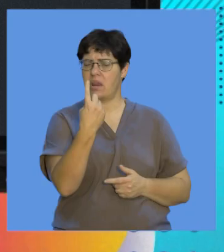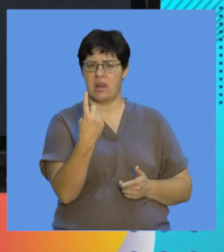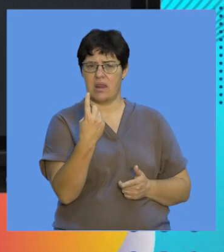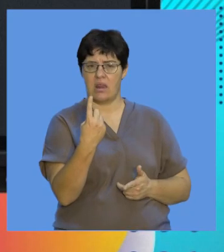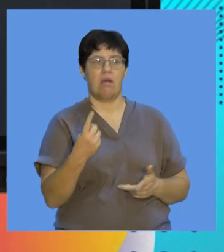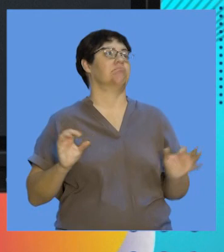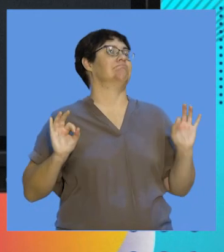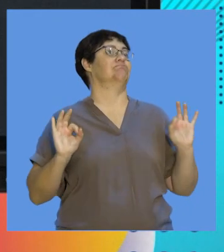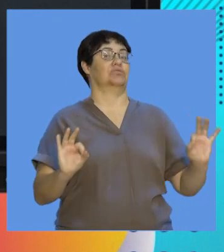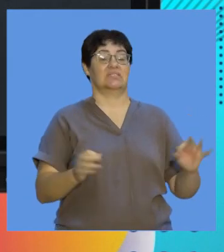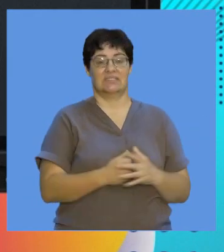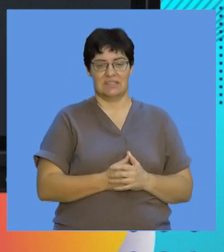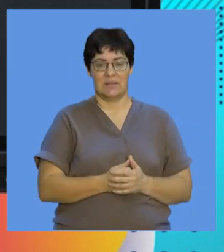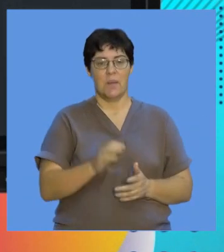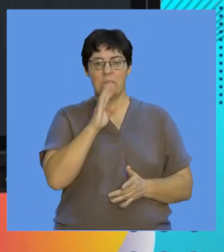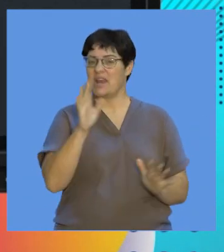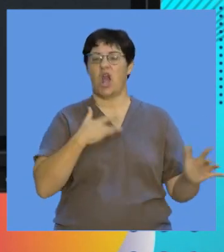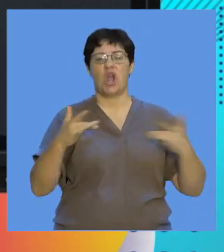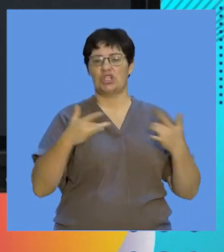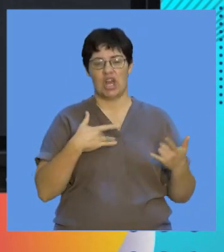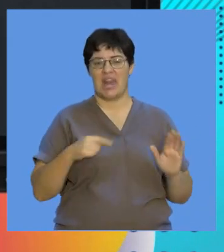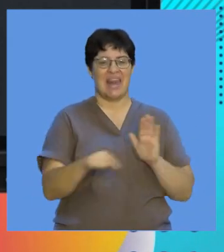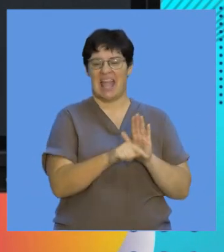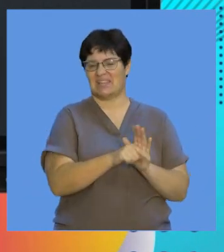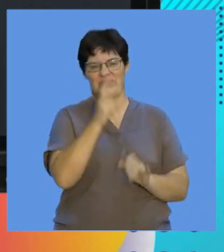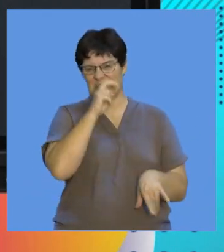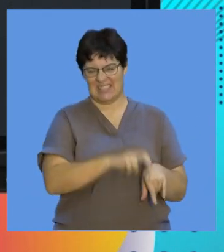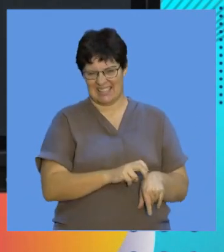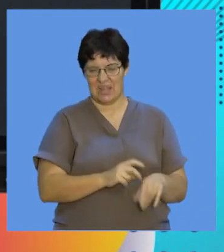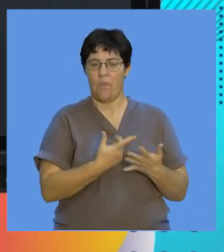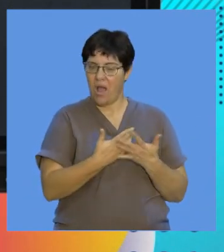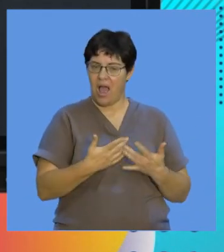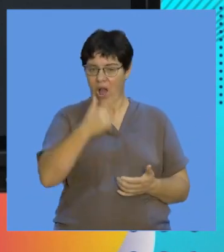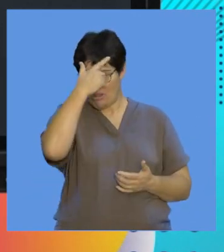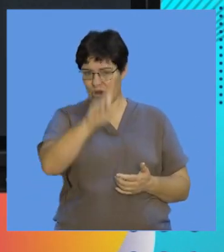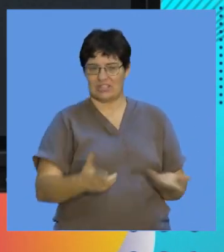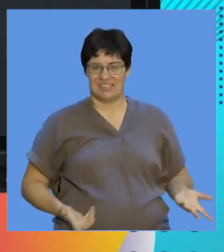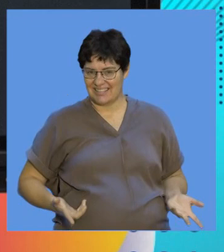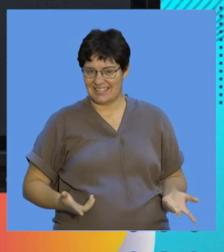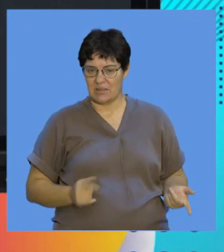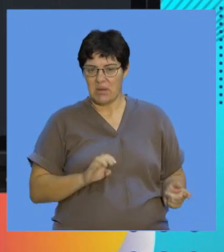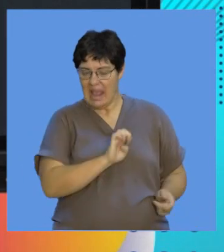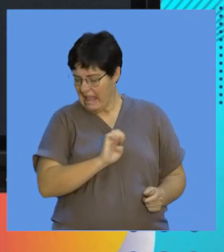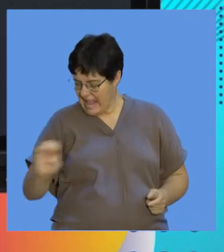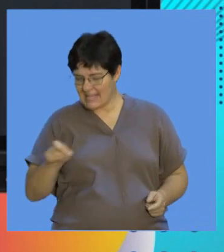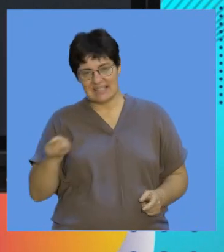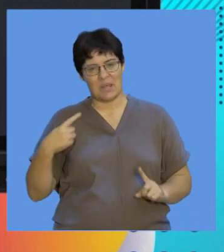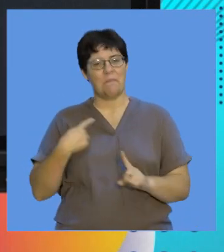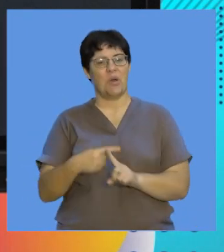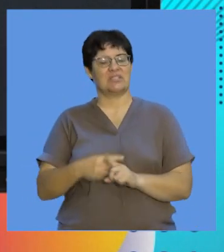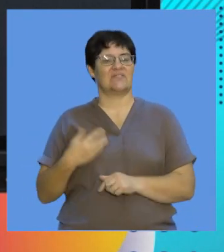Brilliant. It means I don't have to worry about negatives, because it's a logical choice that east is my positive